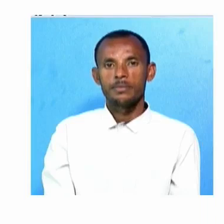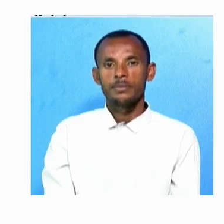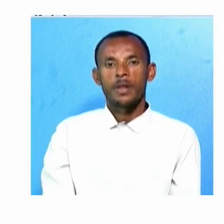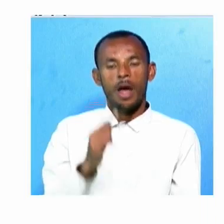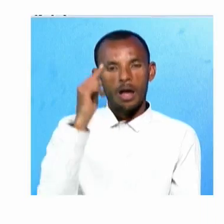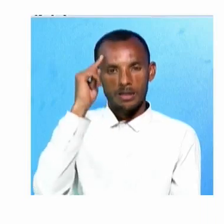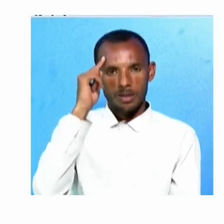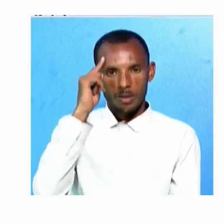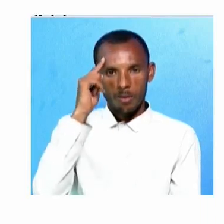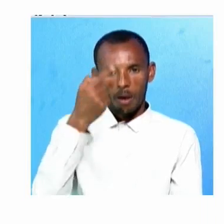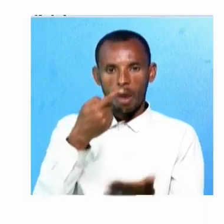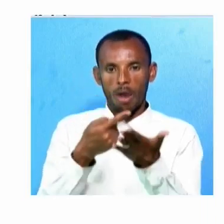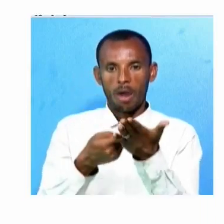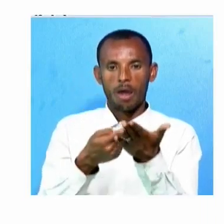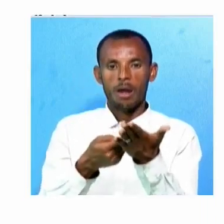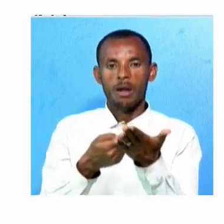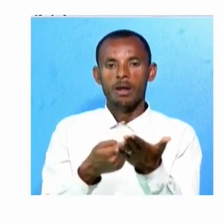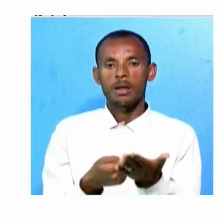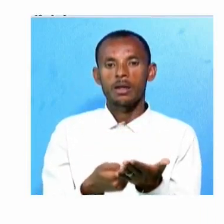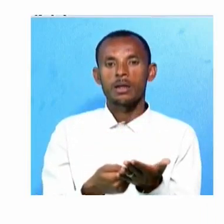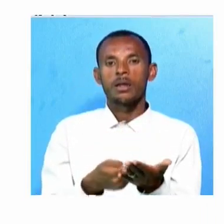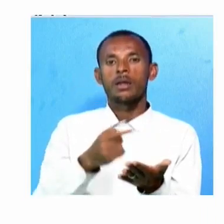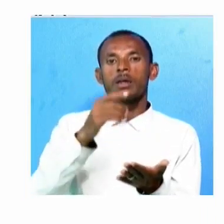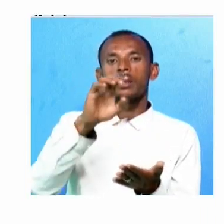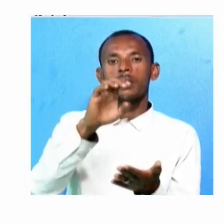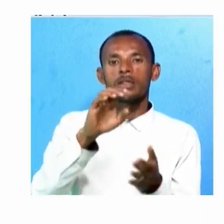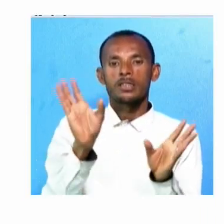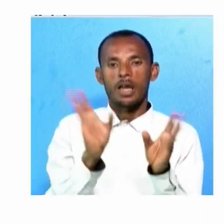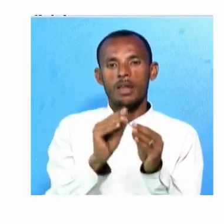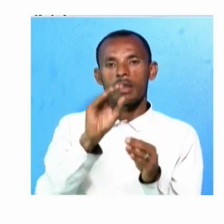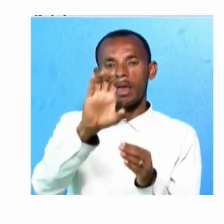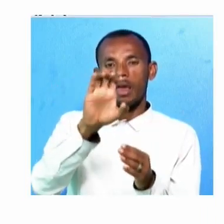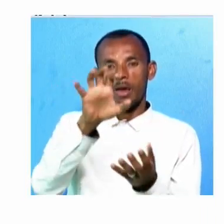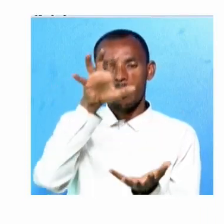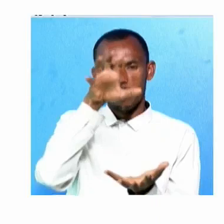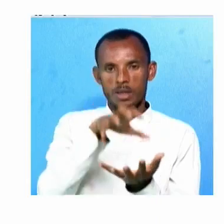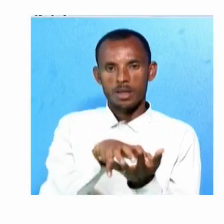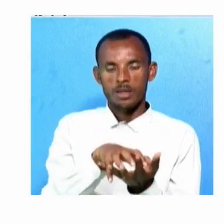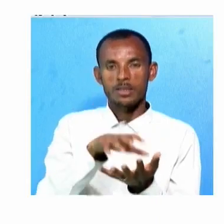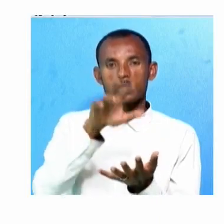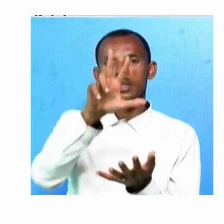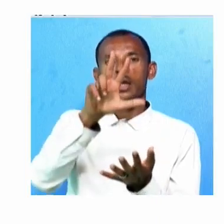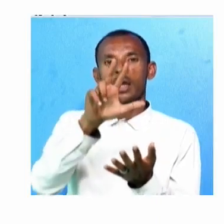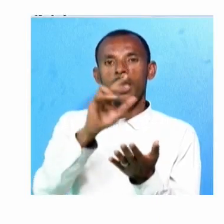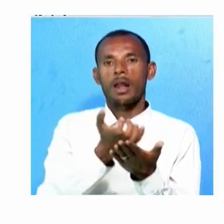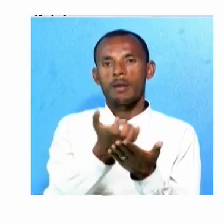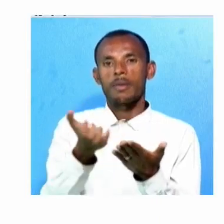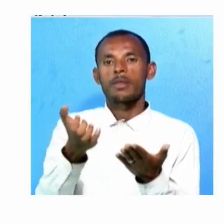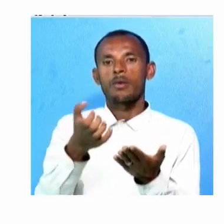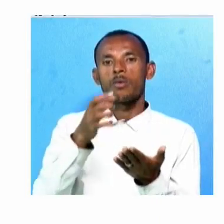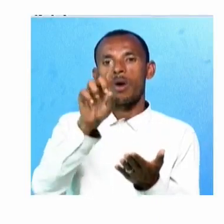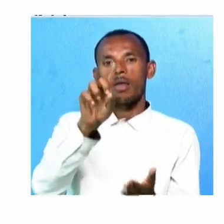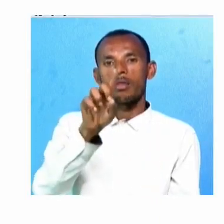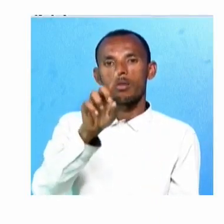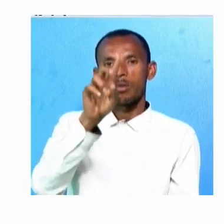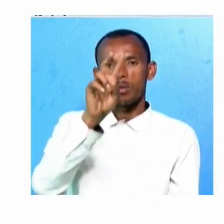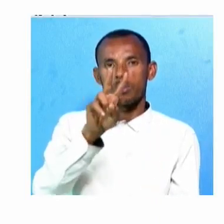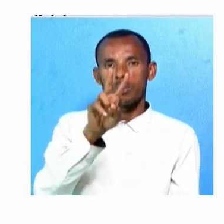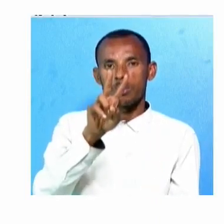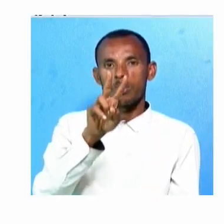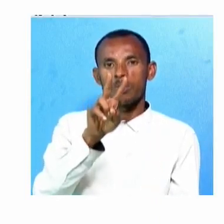assume here set E contains the elements 1,